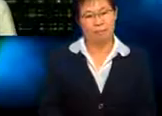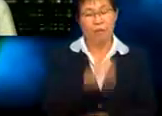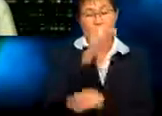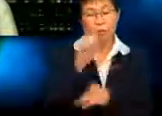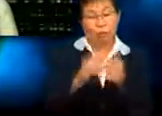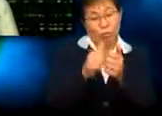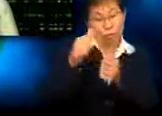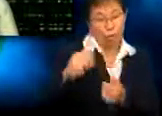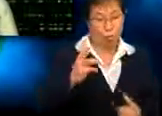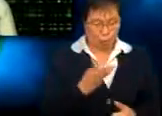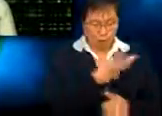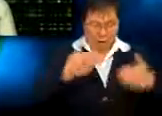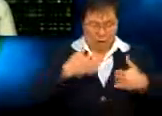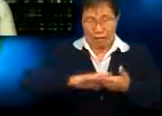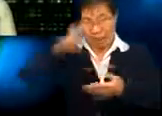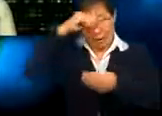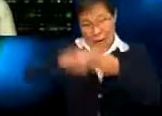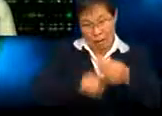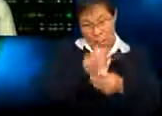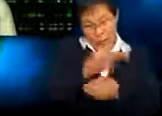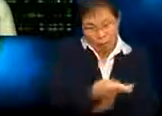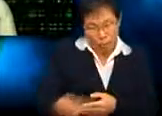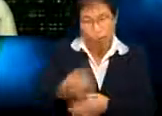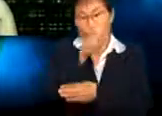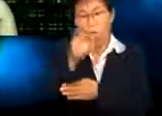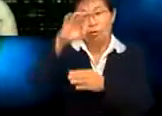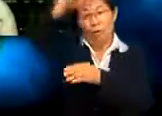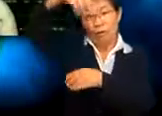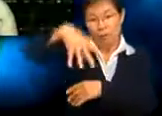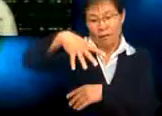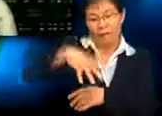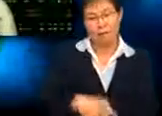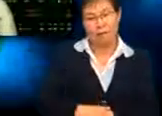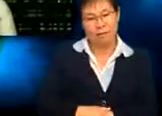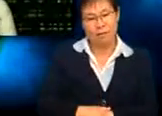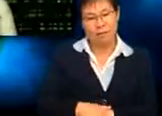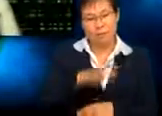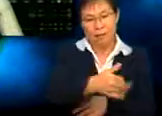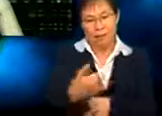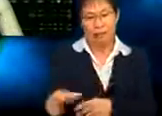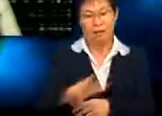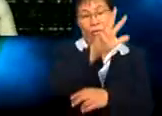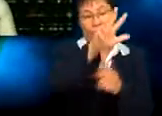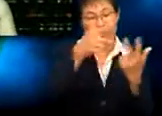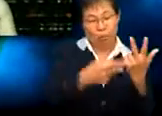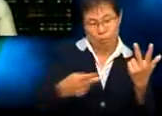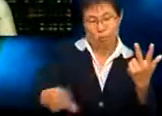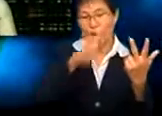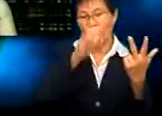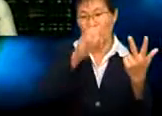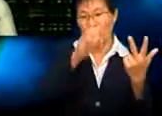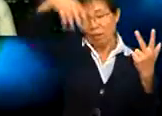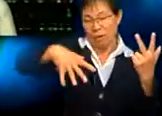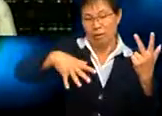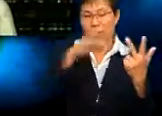So far, we have learned about the properties of light. There are three properties of